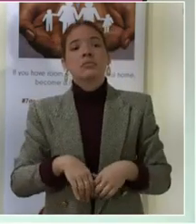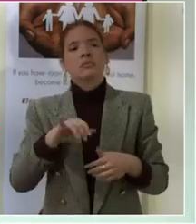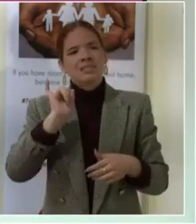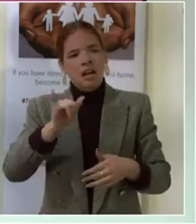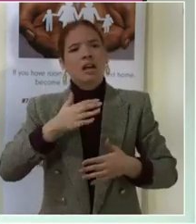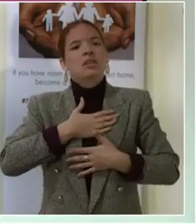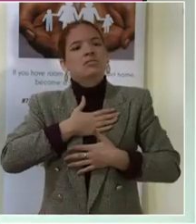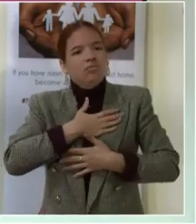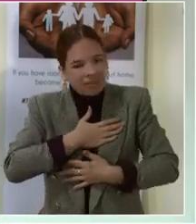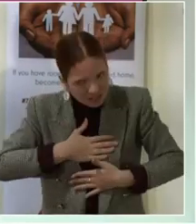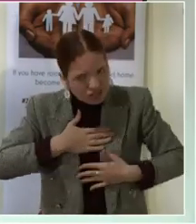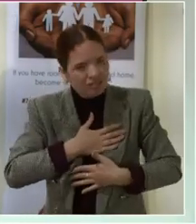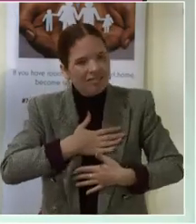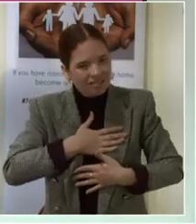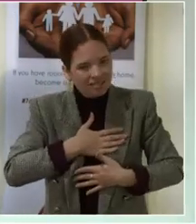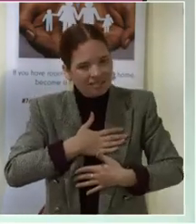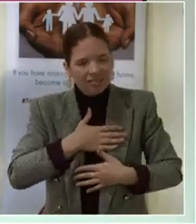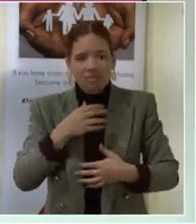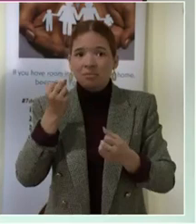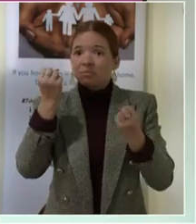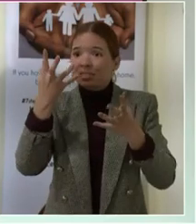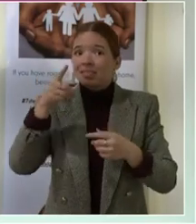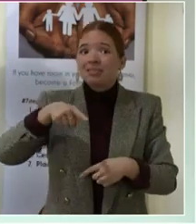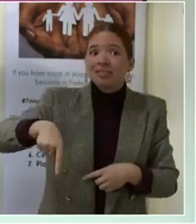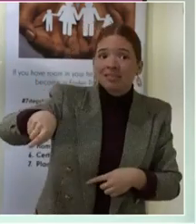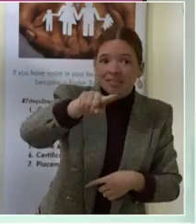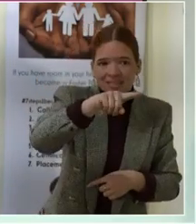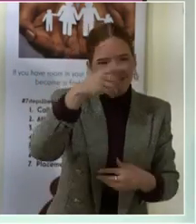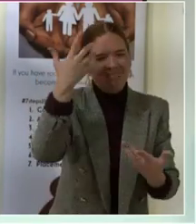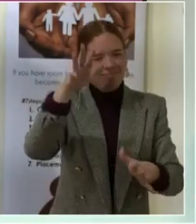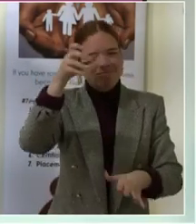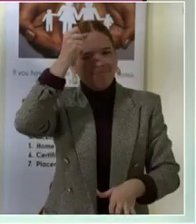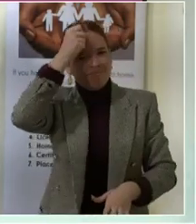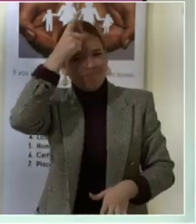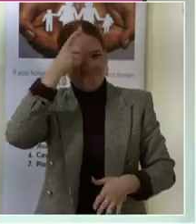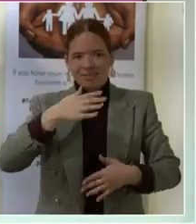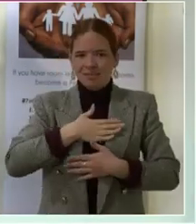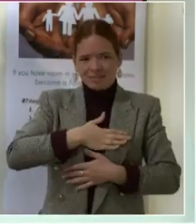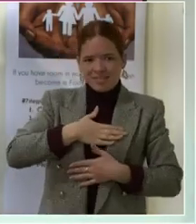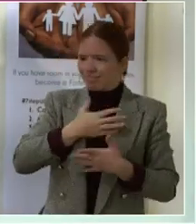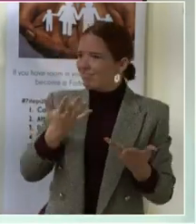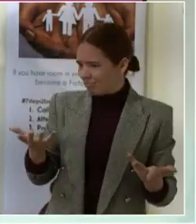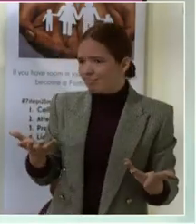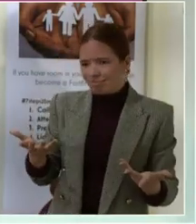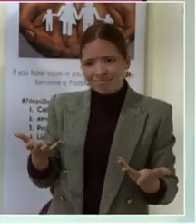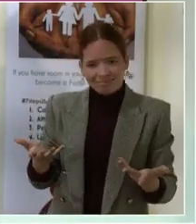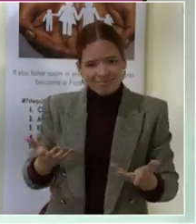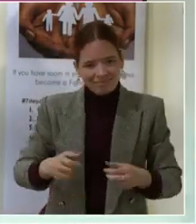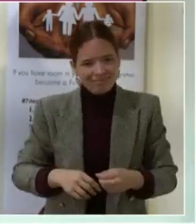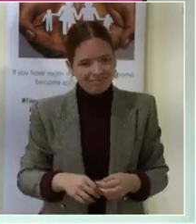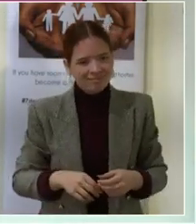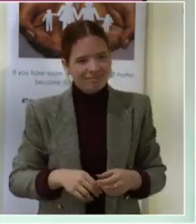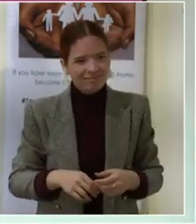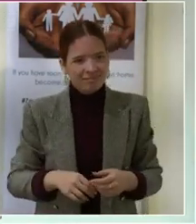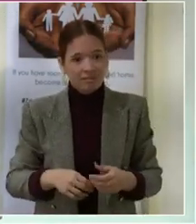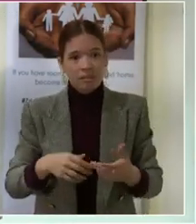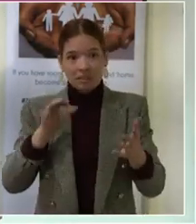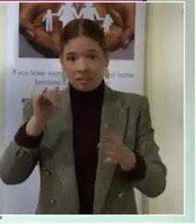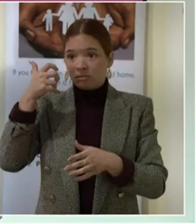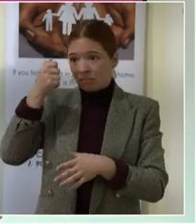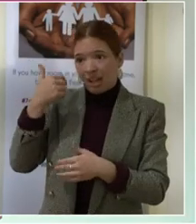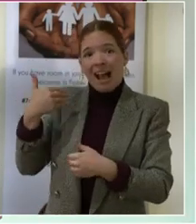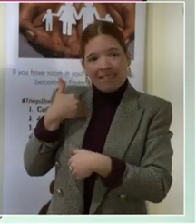of recreators here in the audience, so you know exactly what I'm talking about. So I'm really excited about that. The grants are open now. We'll